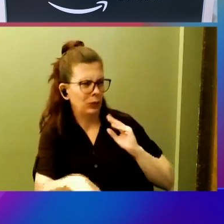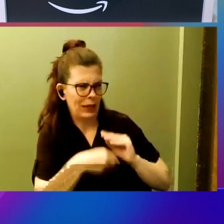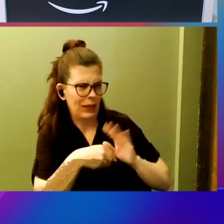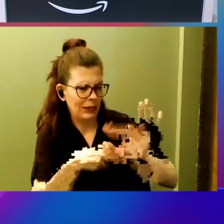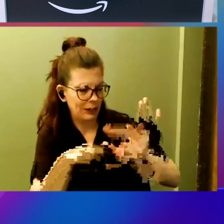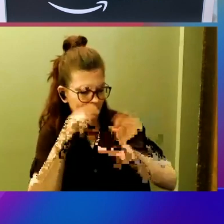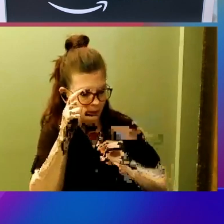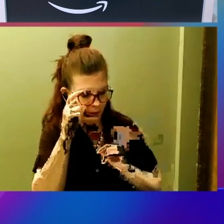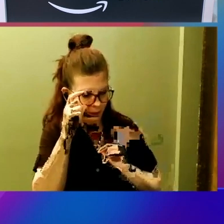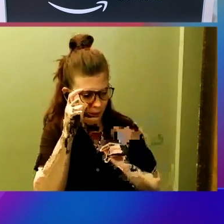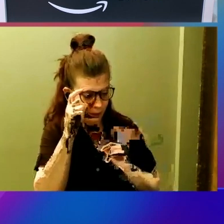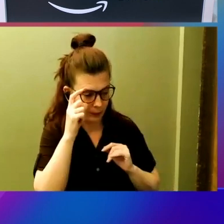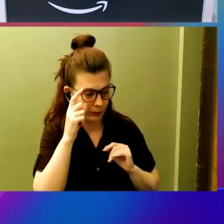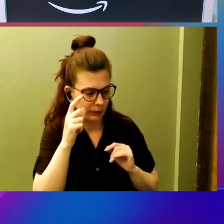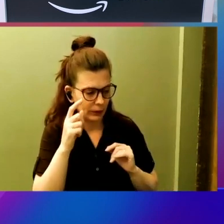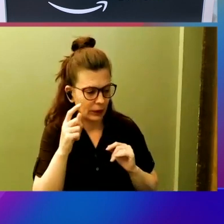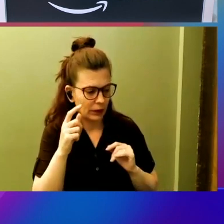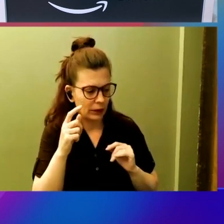because